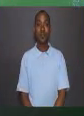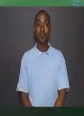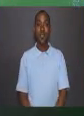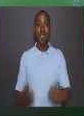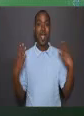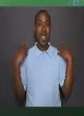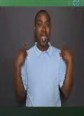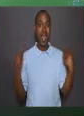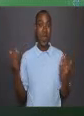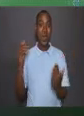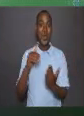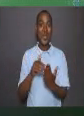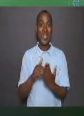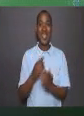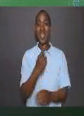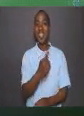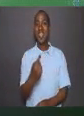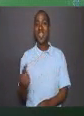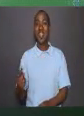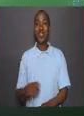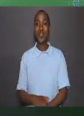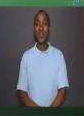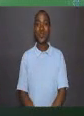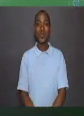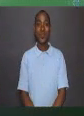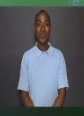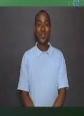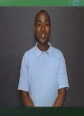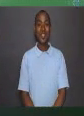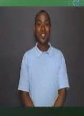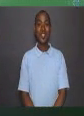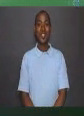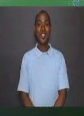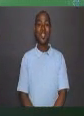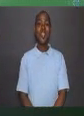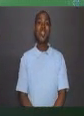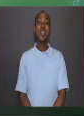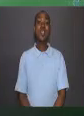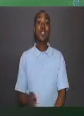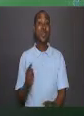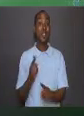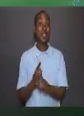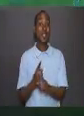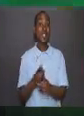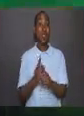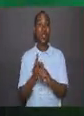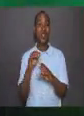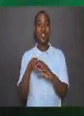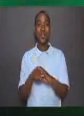Hello again, everyone. Let us go through the correct answers.